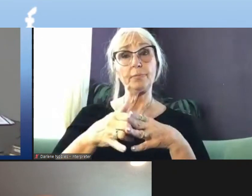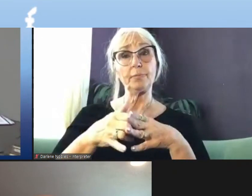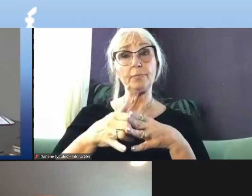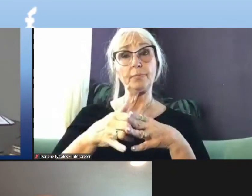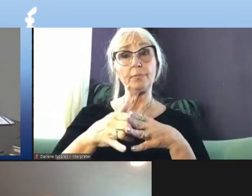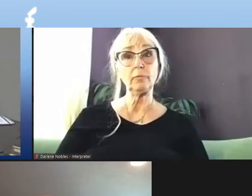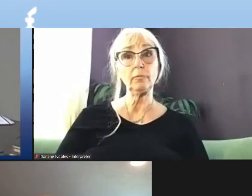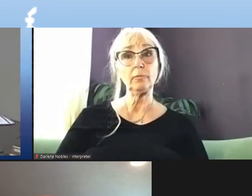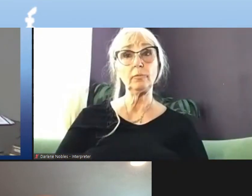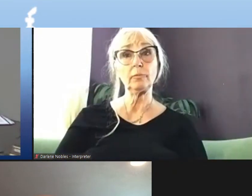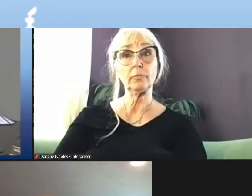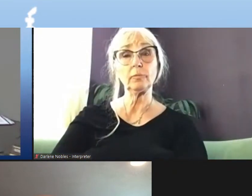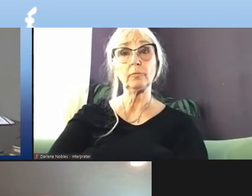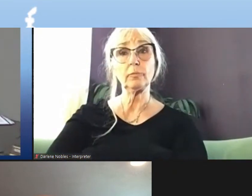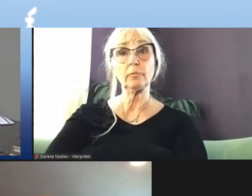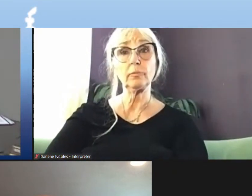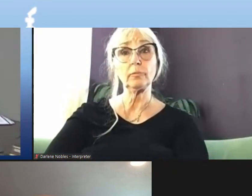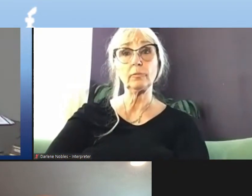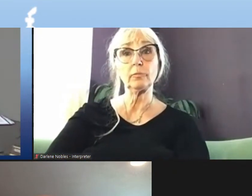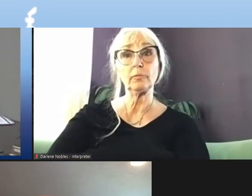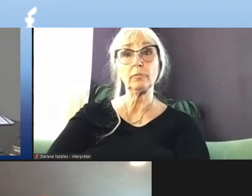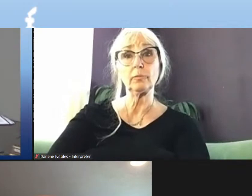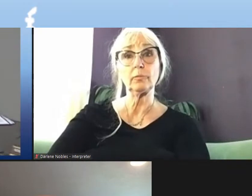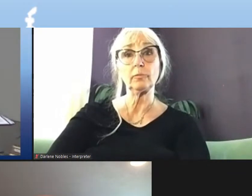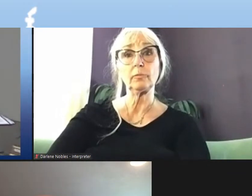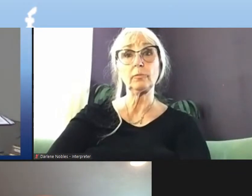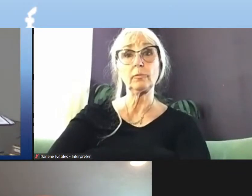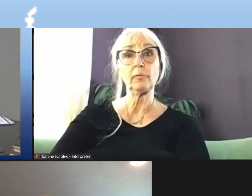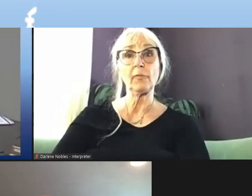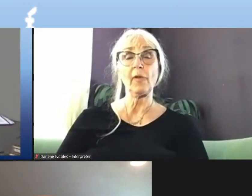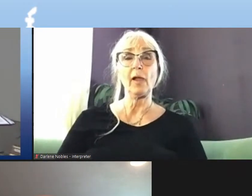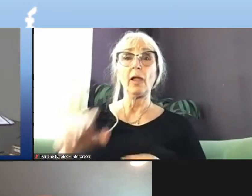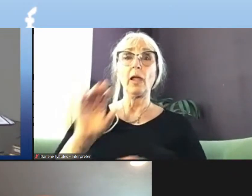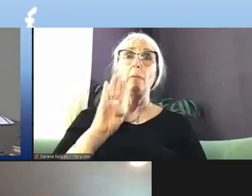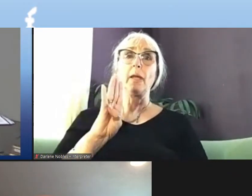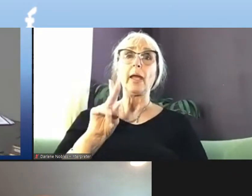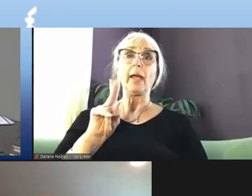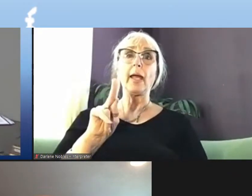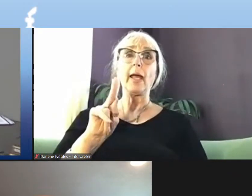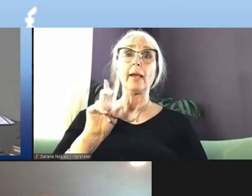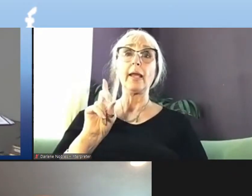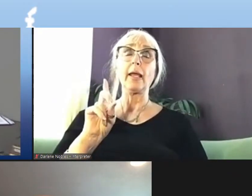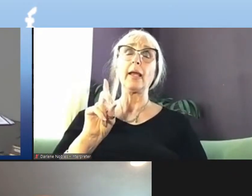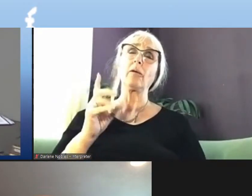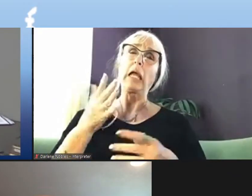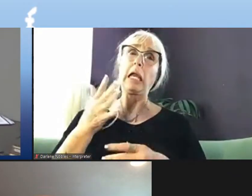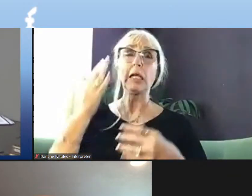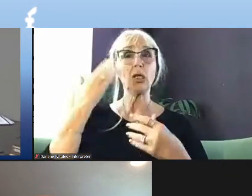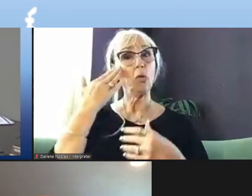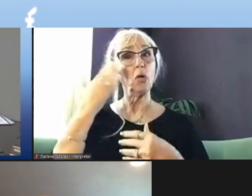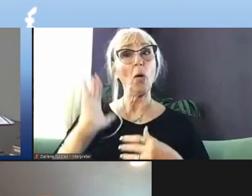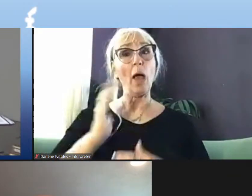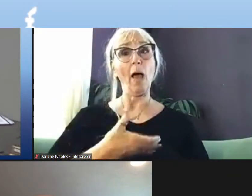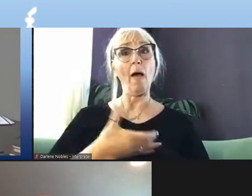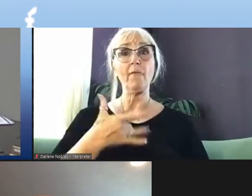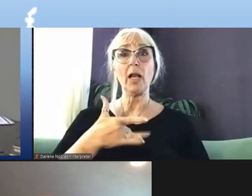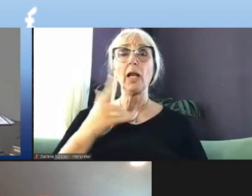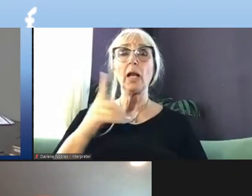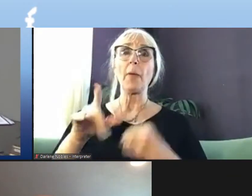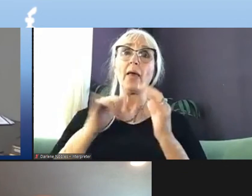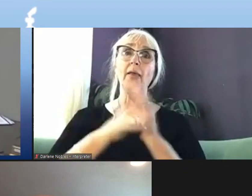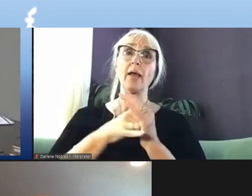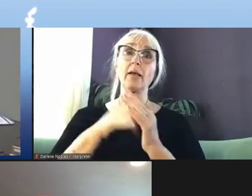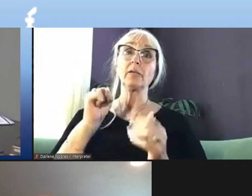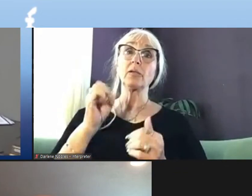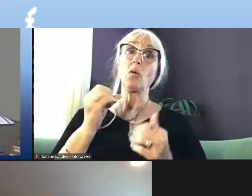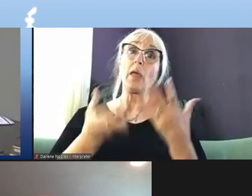sometimes, well, like BKD, they're kind of, they don't know what our feeling is about it, and so they would have